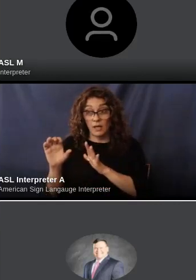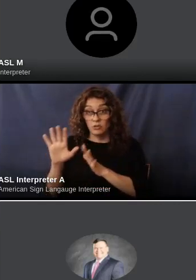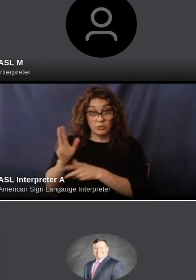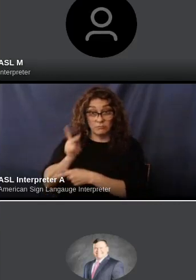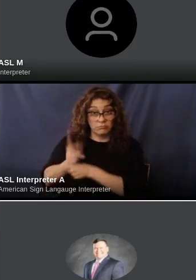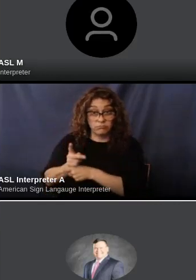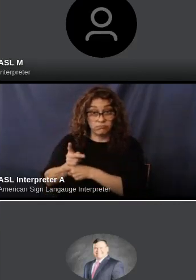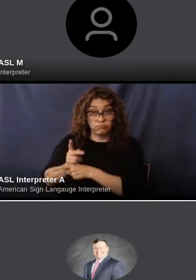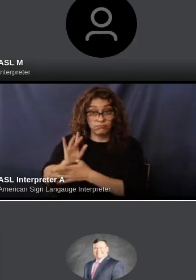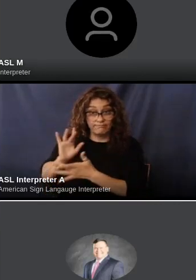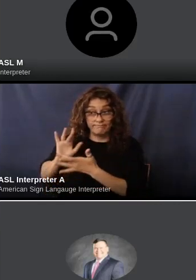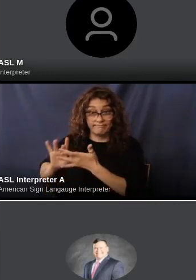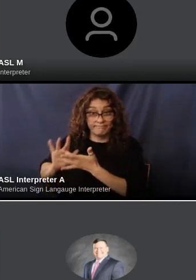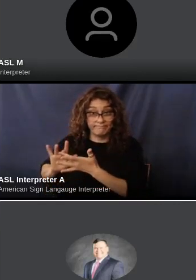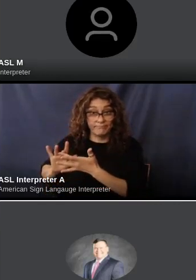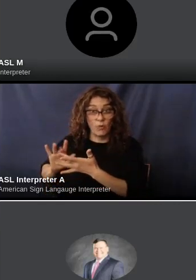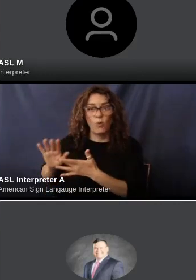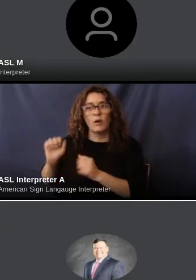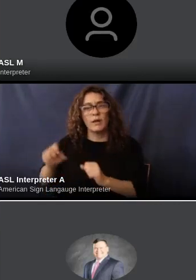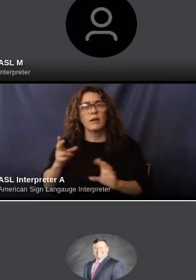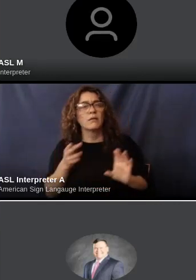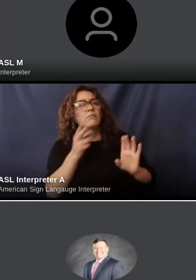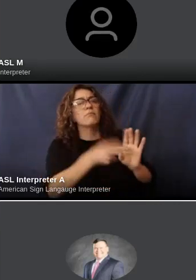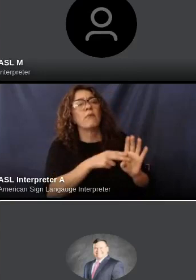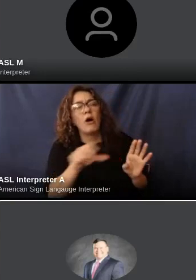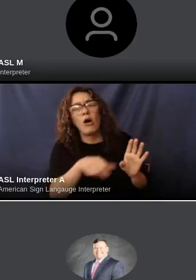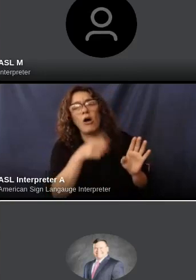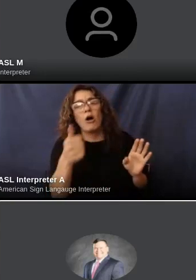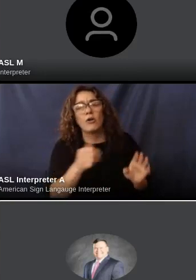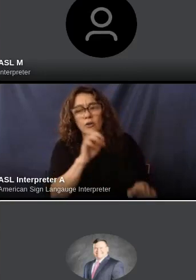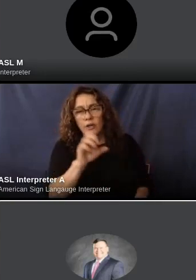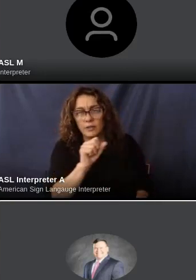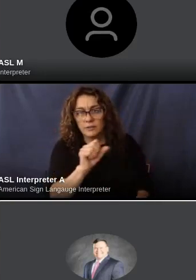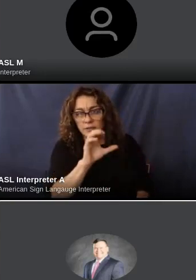similar trainings in a different ESC?